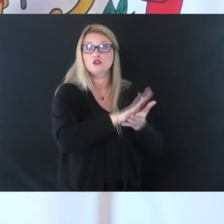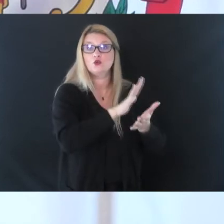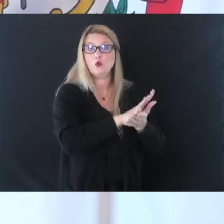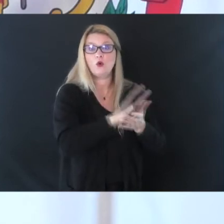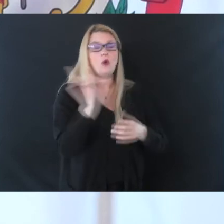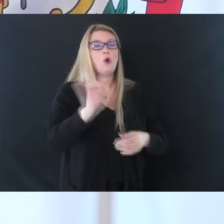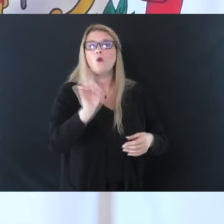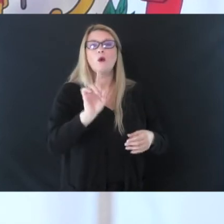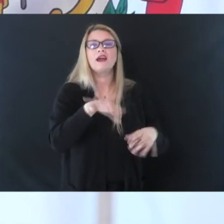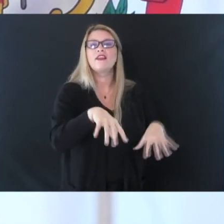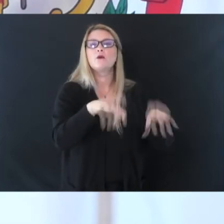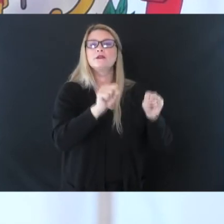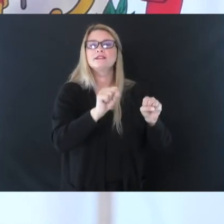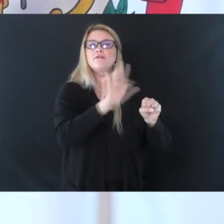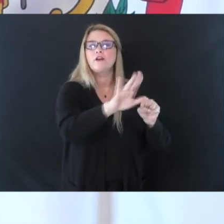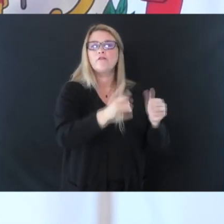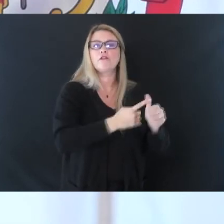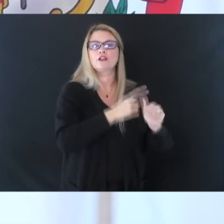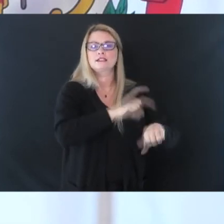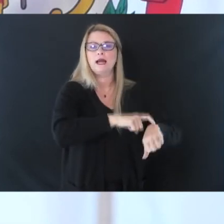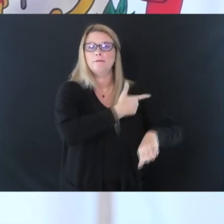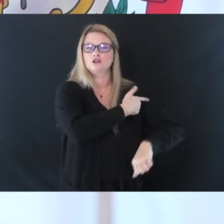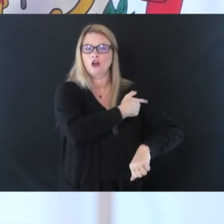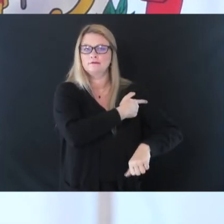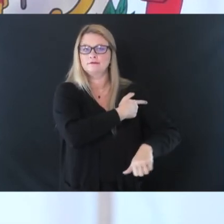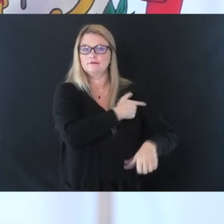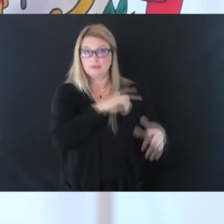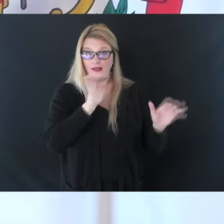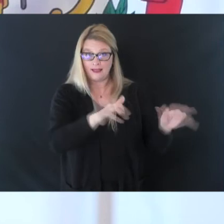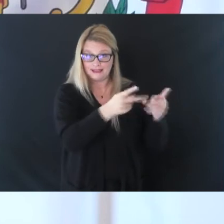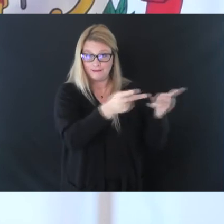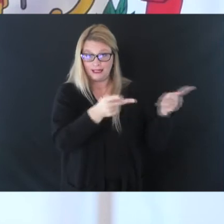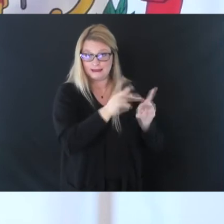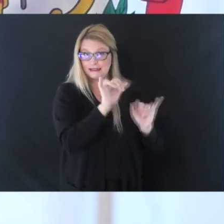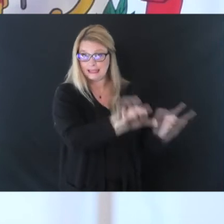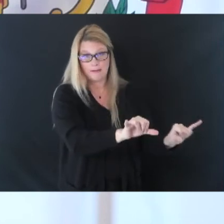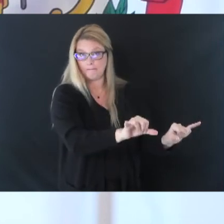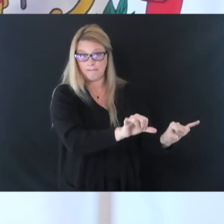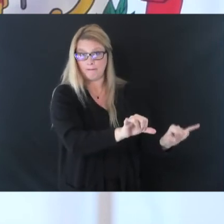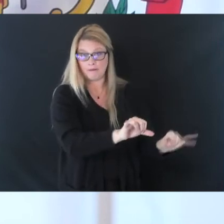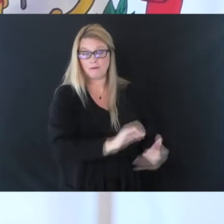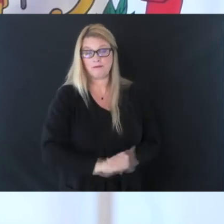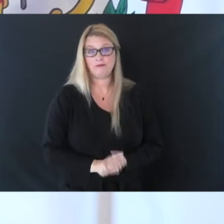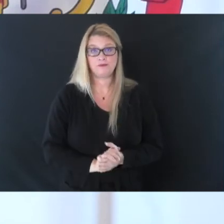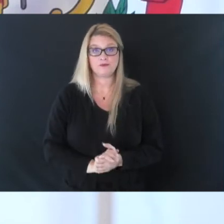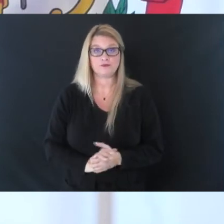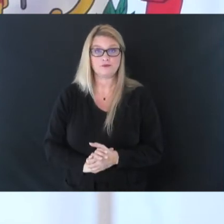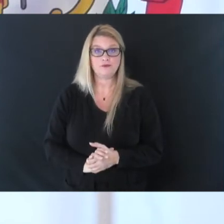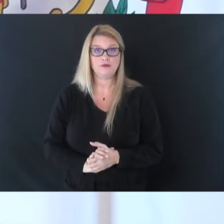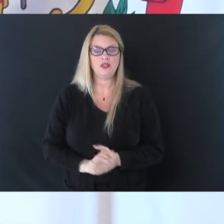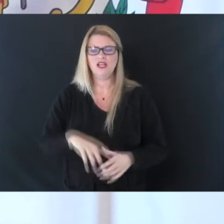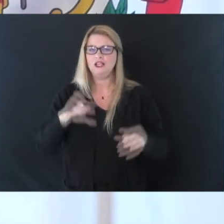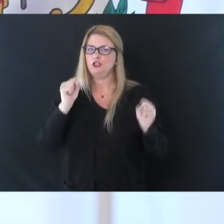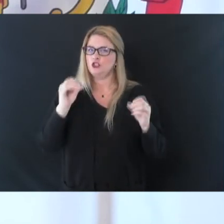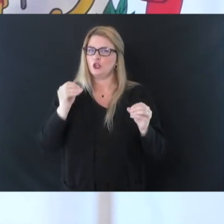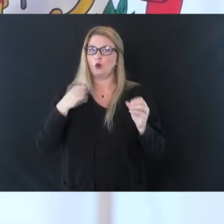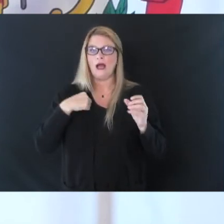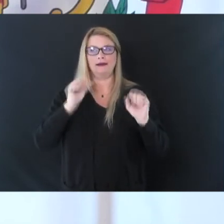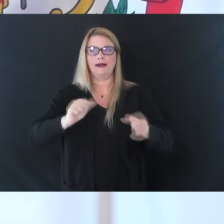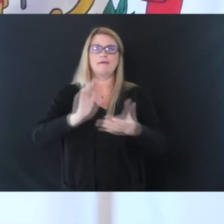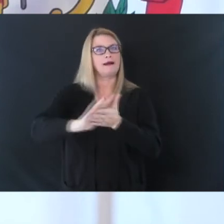received their first dose. So, just to go back and clean up this